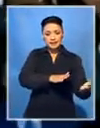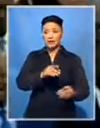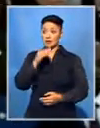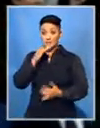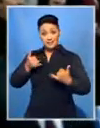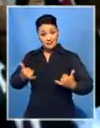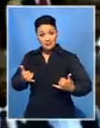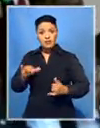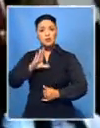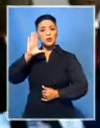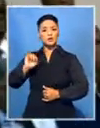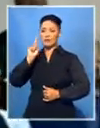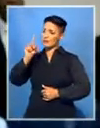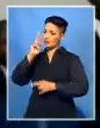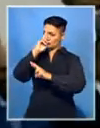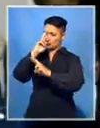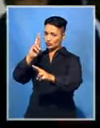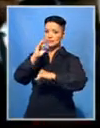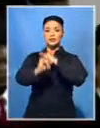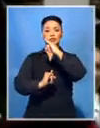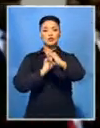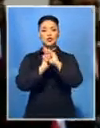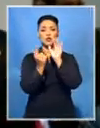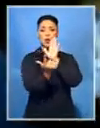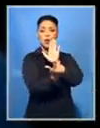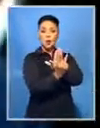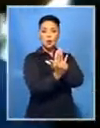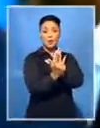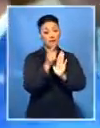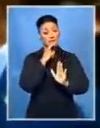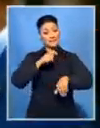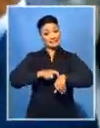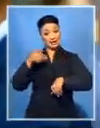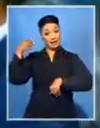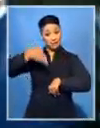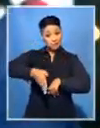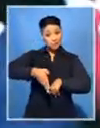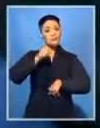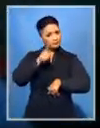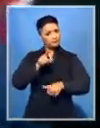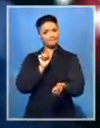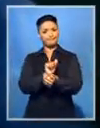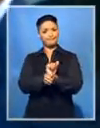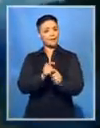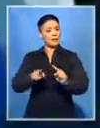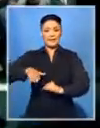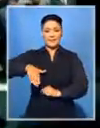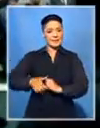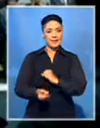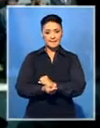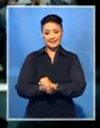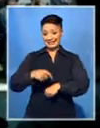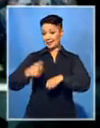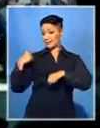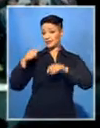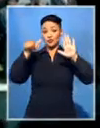fulfill its obligation under international law by not arresting and handing him over when he attended the African Union summit in